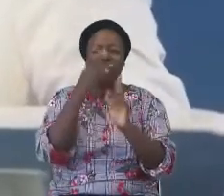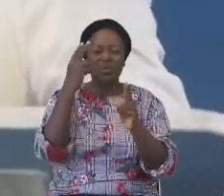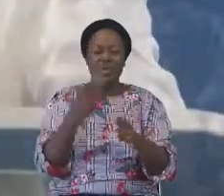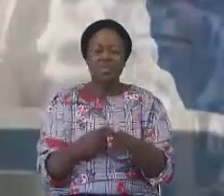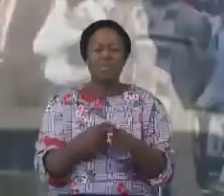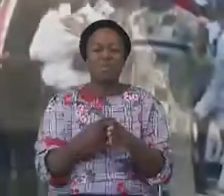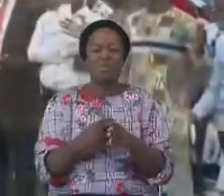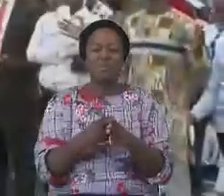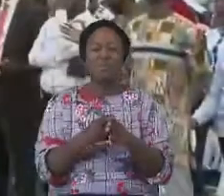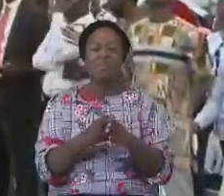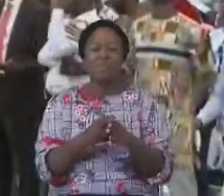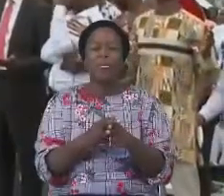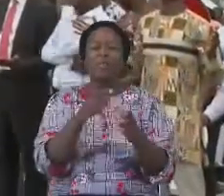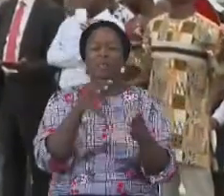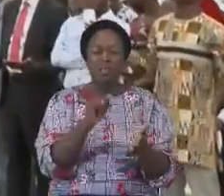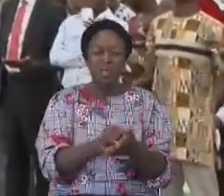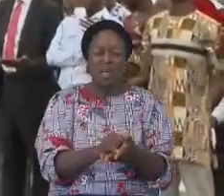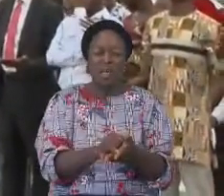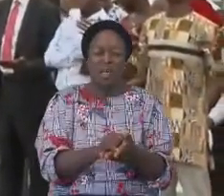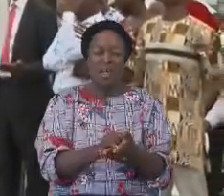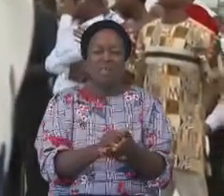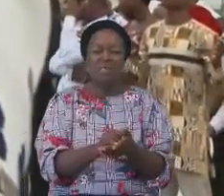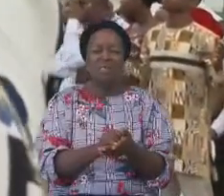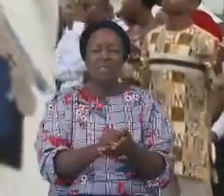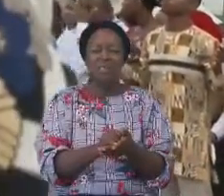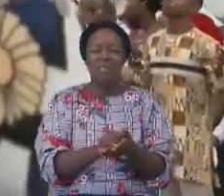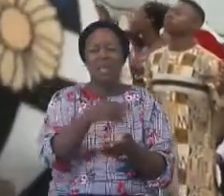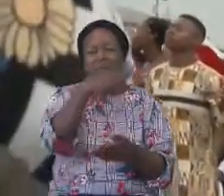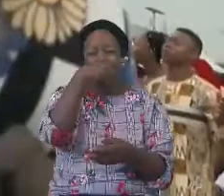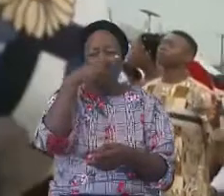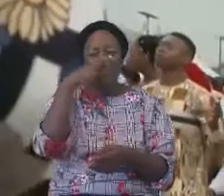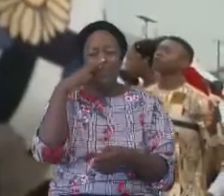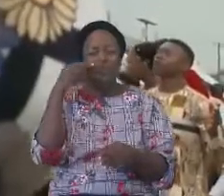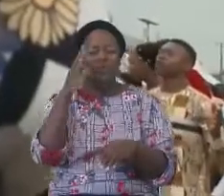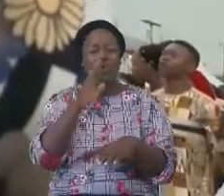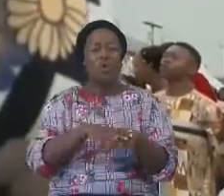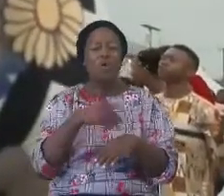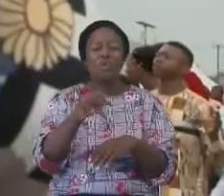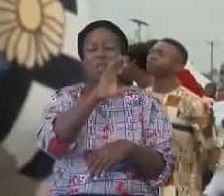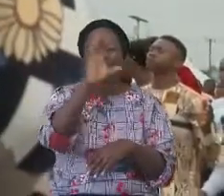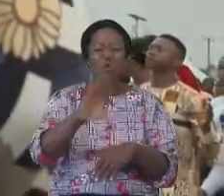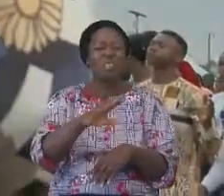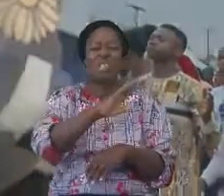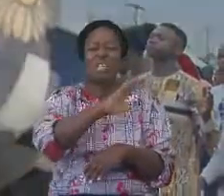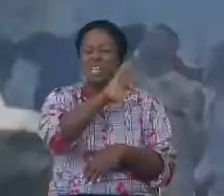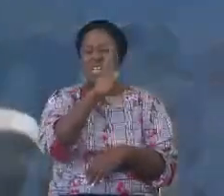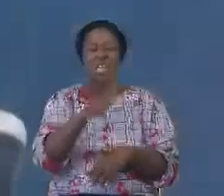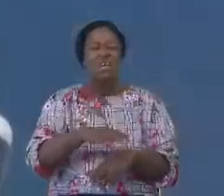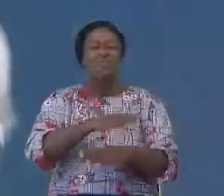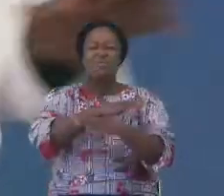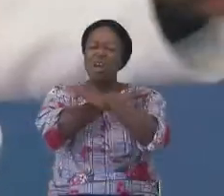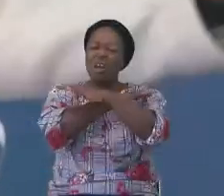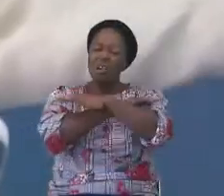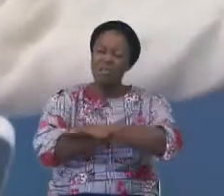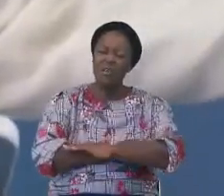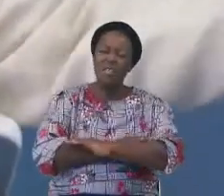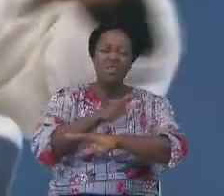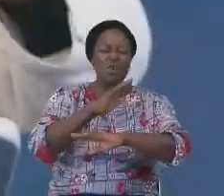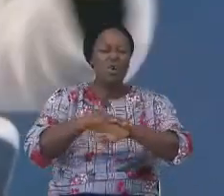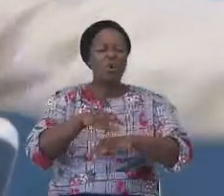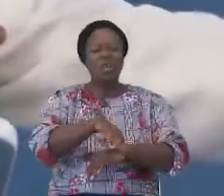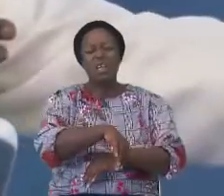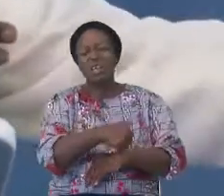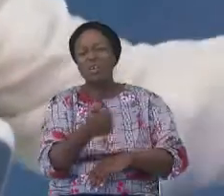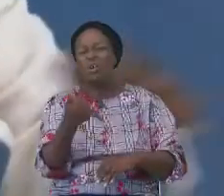with you in heaven in Jesus' name. That thief on the cross did